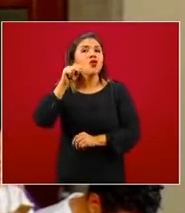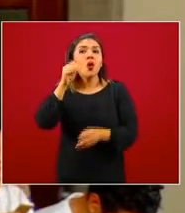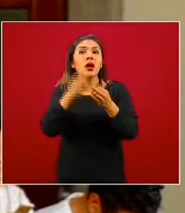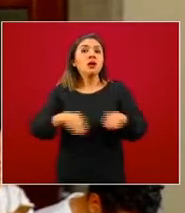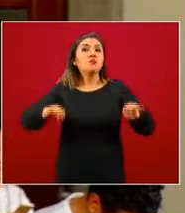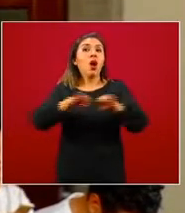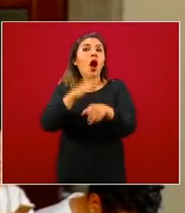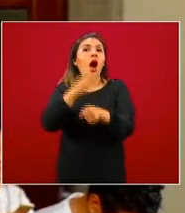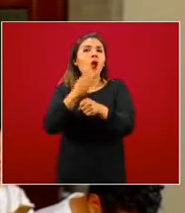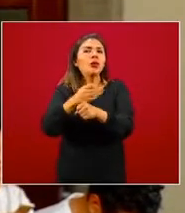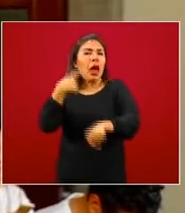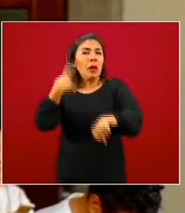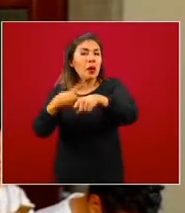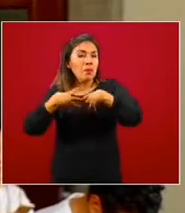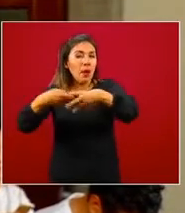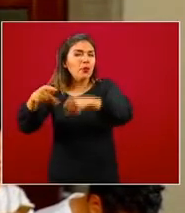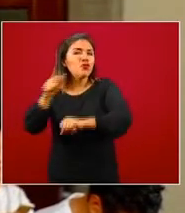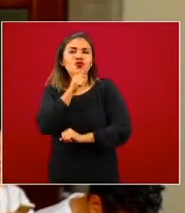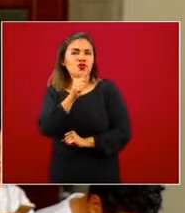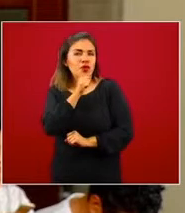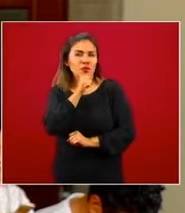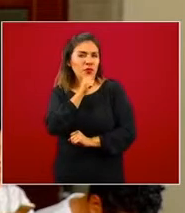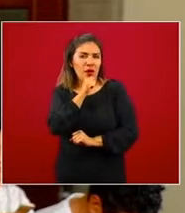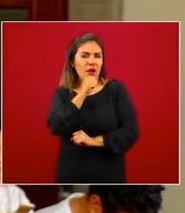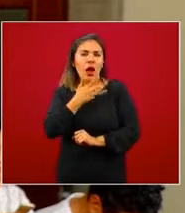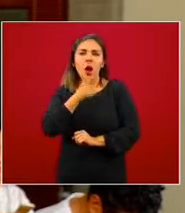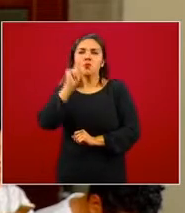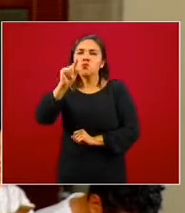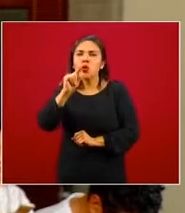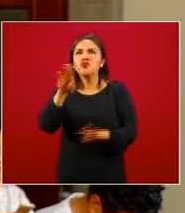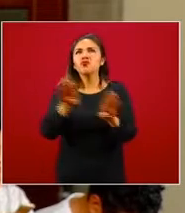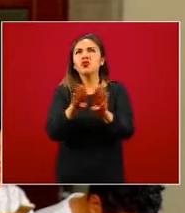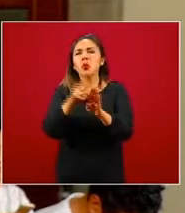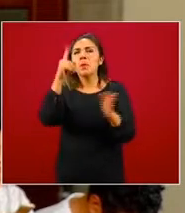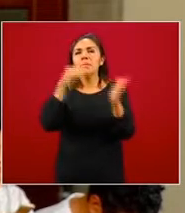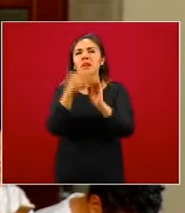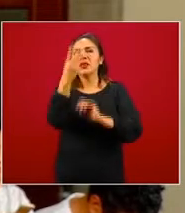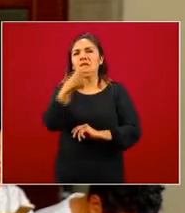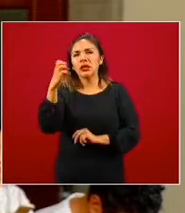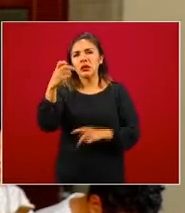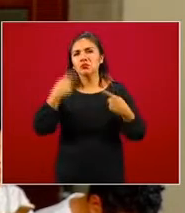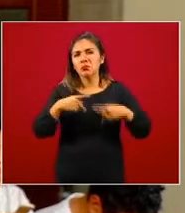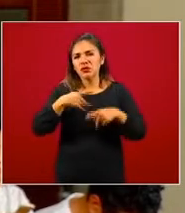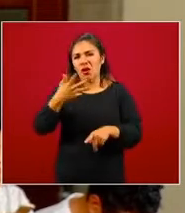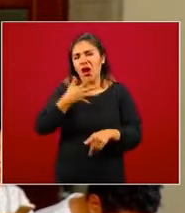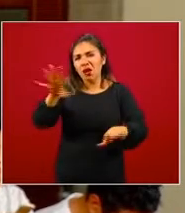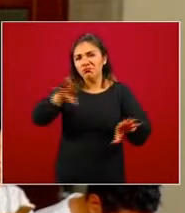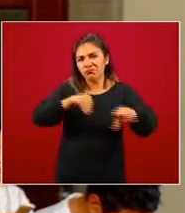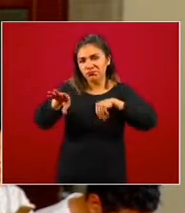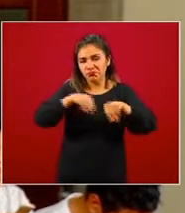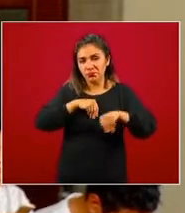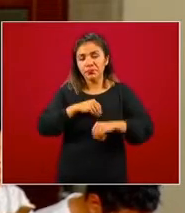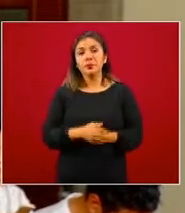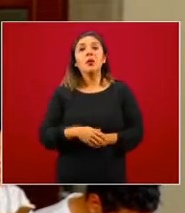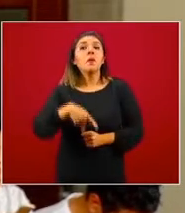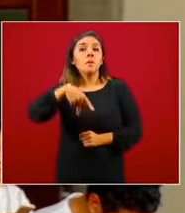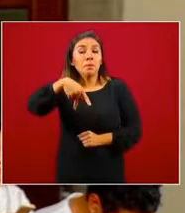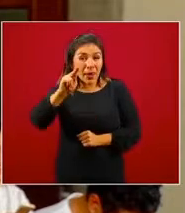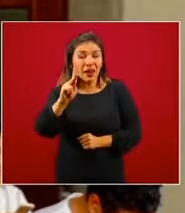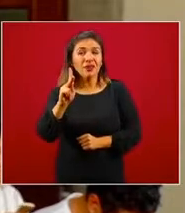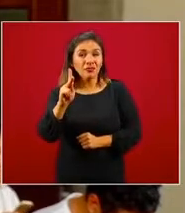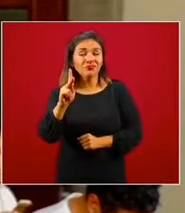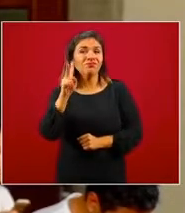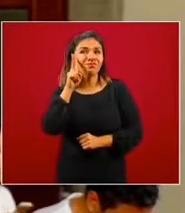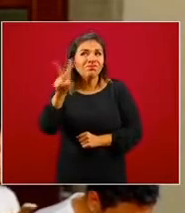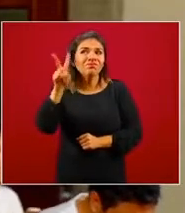of its incidence rate, is not so important because we don't represent that many cases. We have